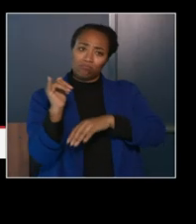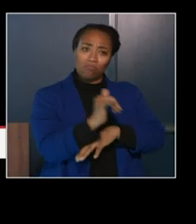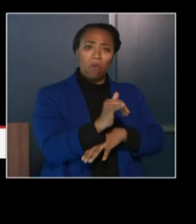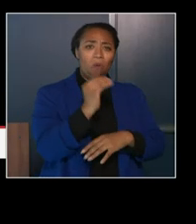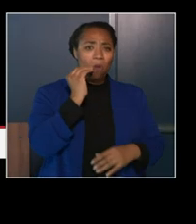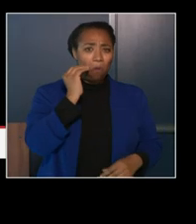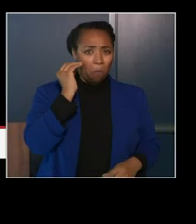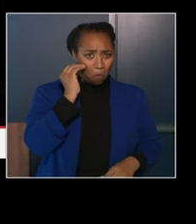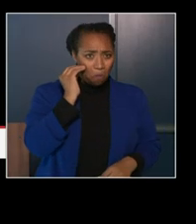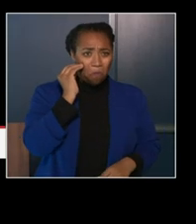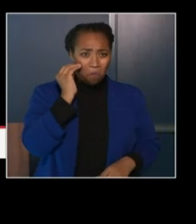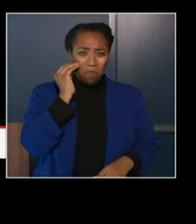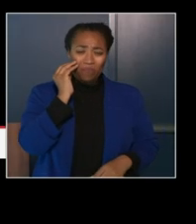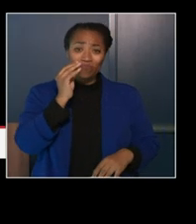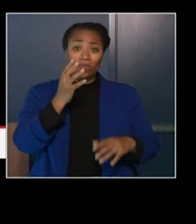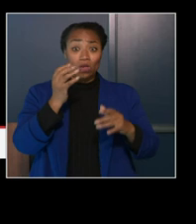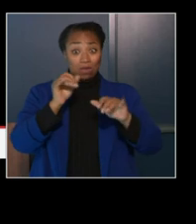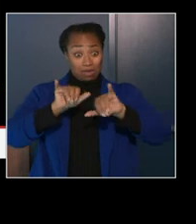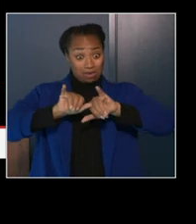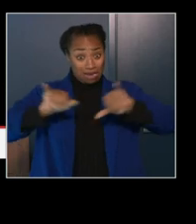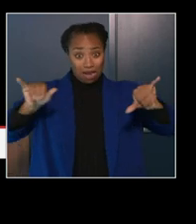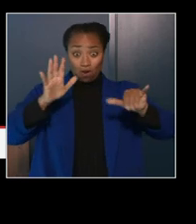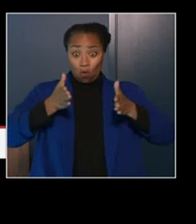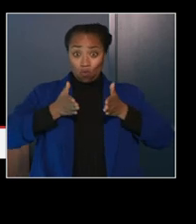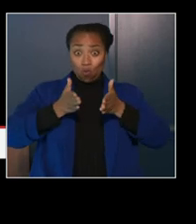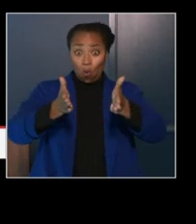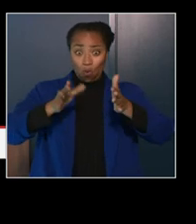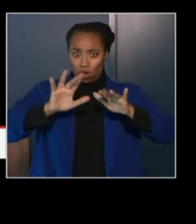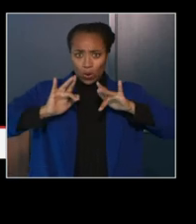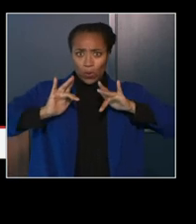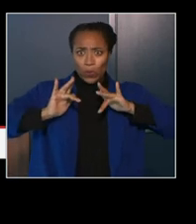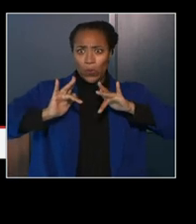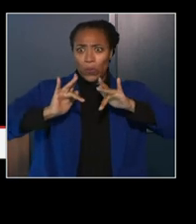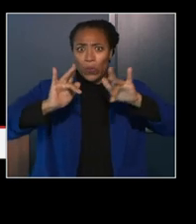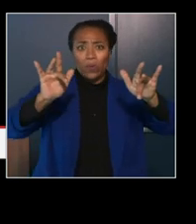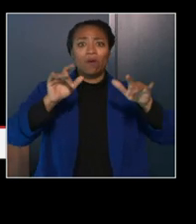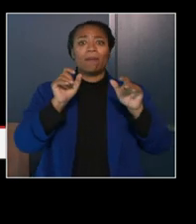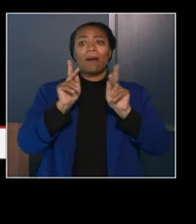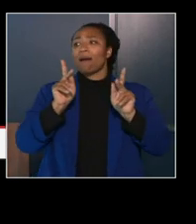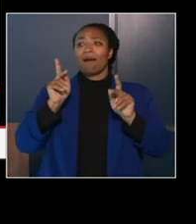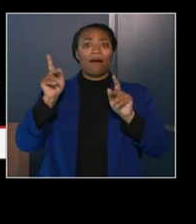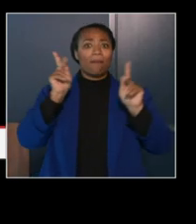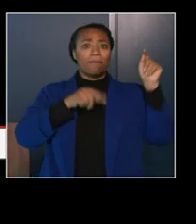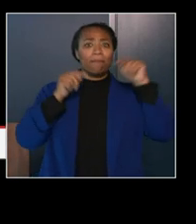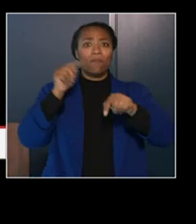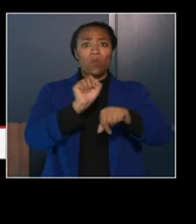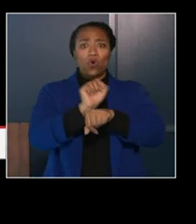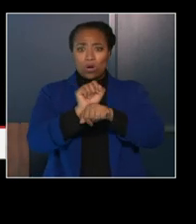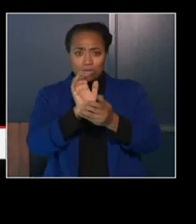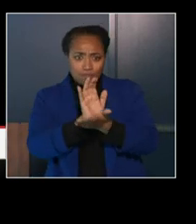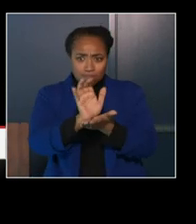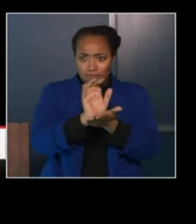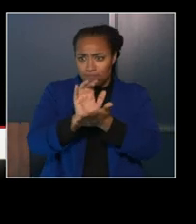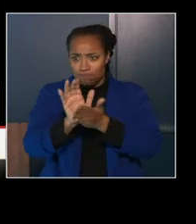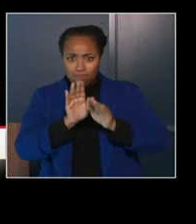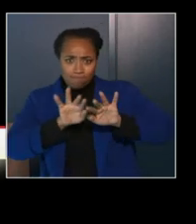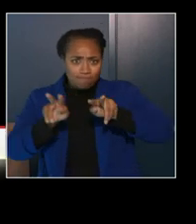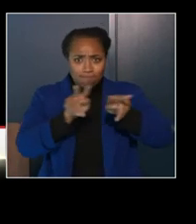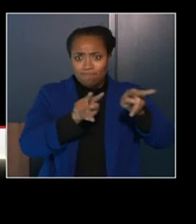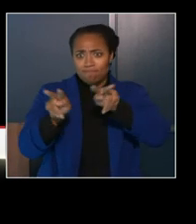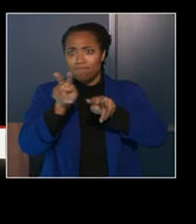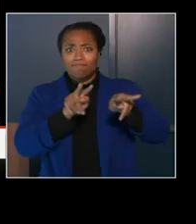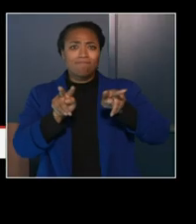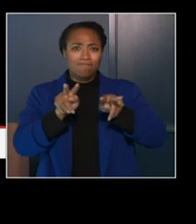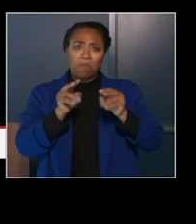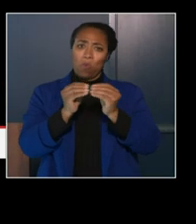snowfall. The teams are out in all 8 wards now, pre-treating the roads. And Director Spriggs